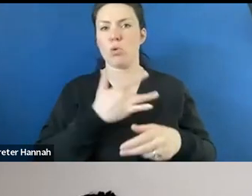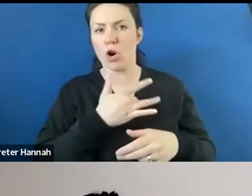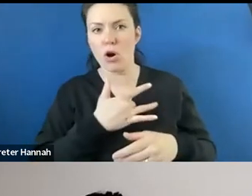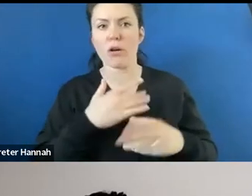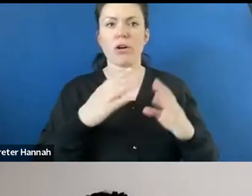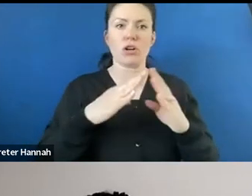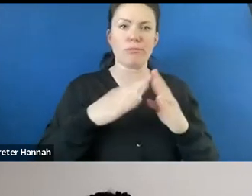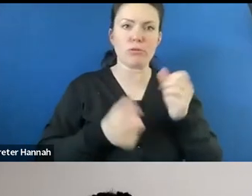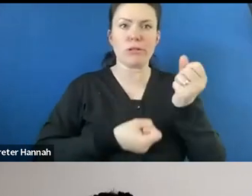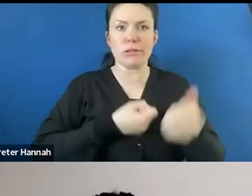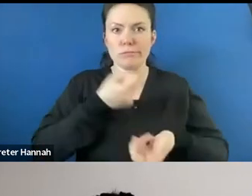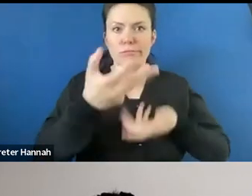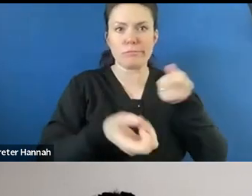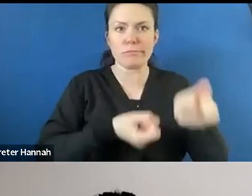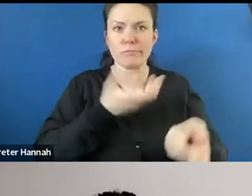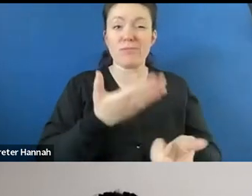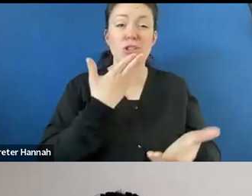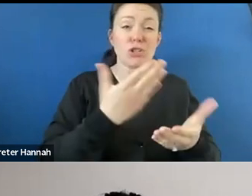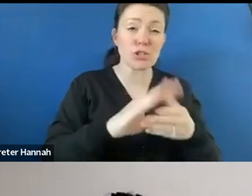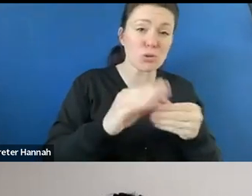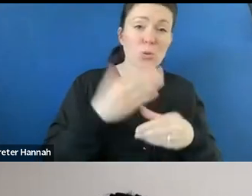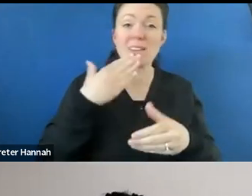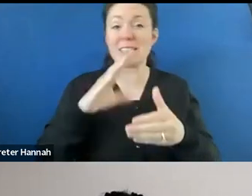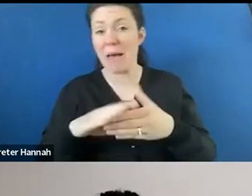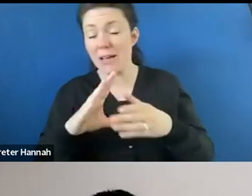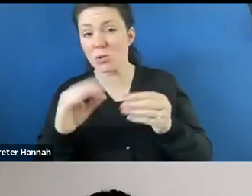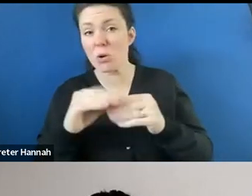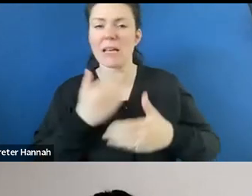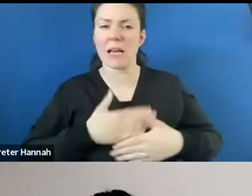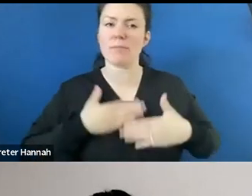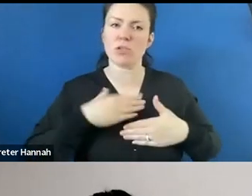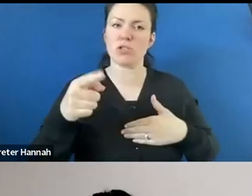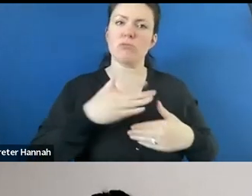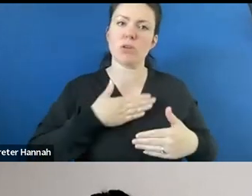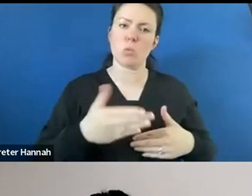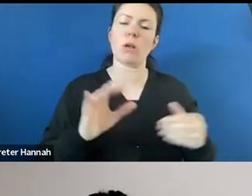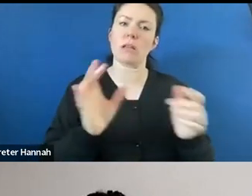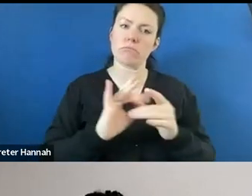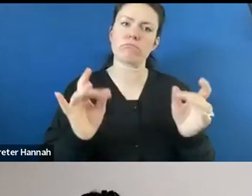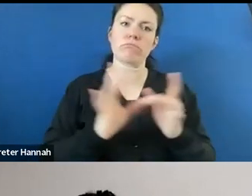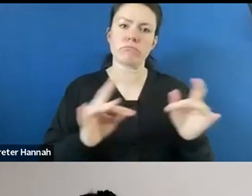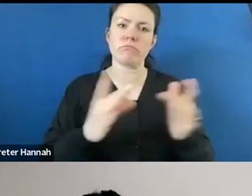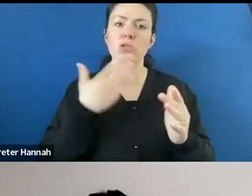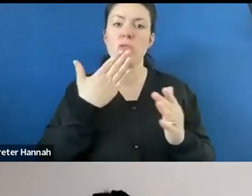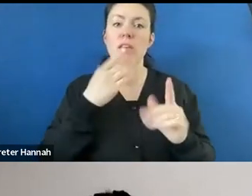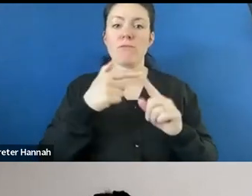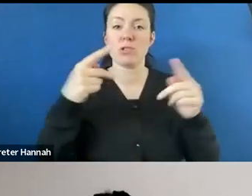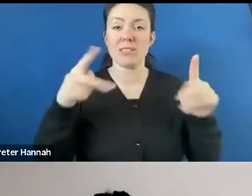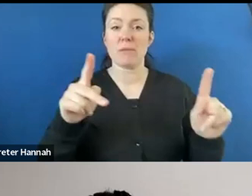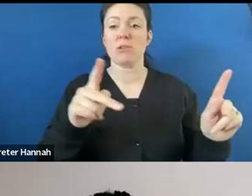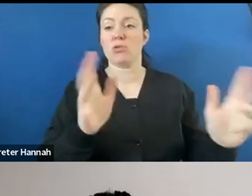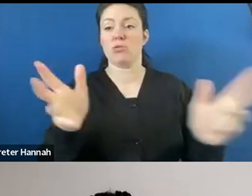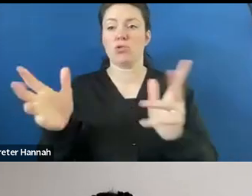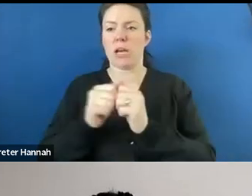the stories, the good and the bad. And so I really just want to thank you all for this opportunity to talk with you